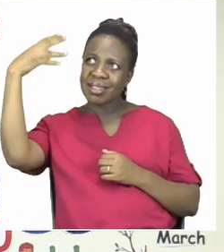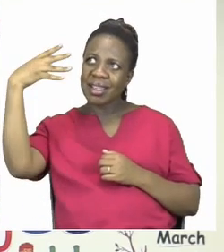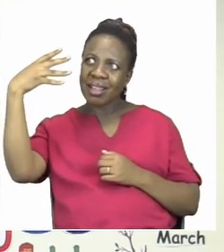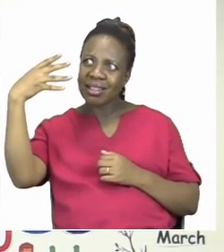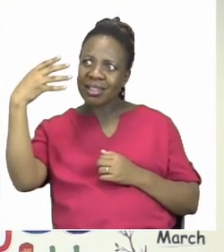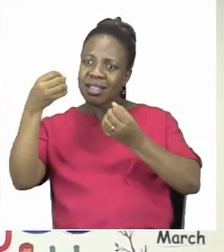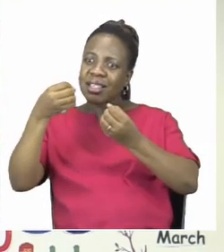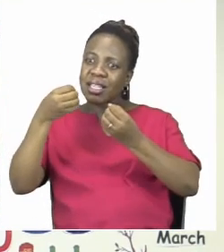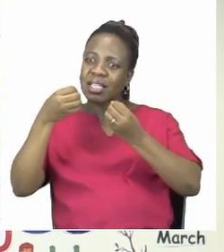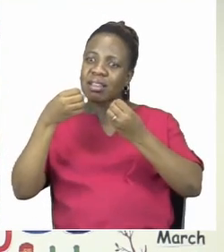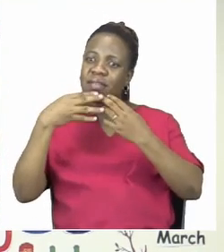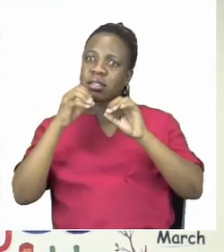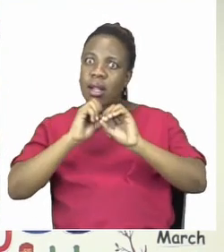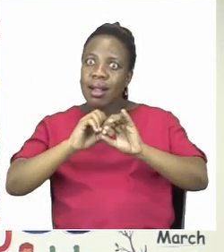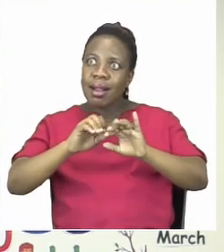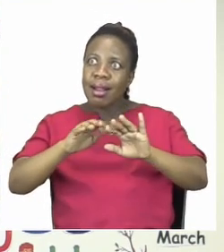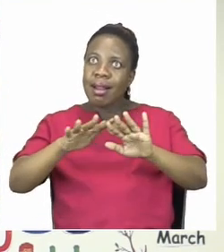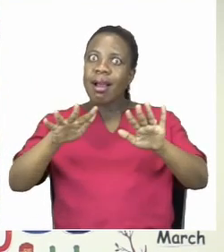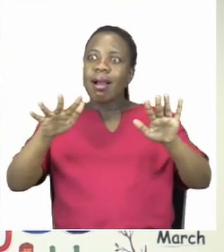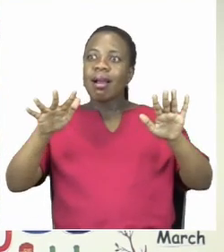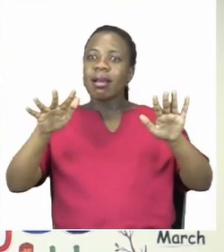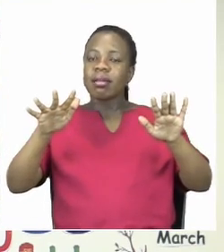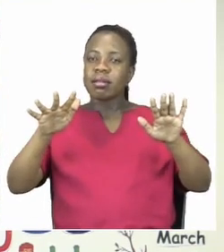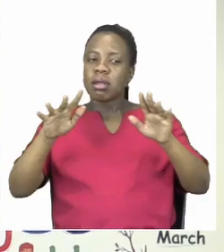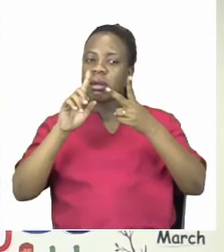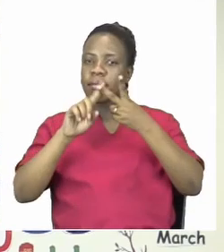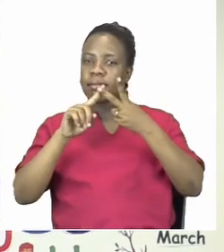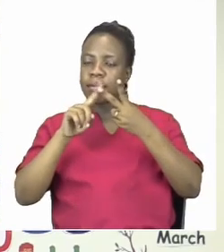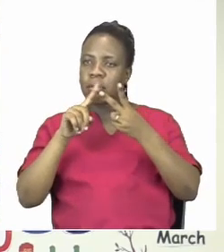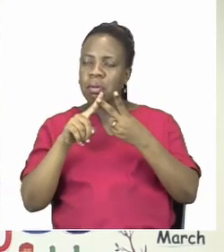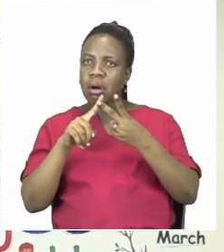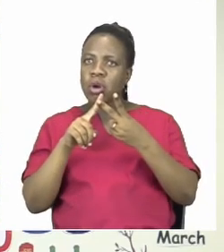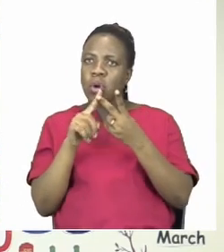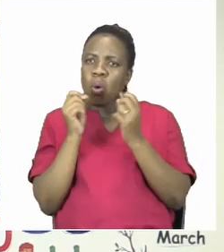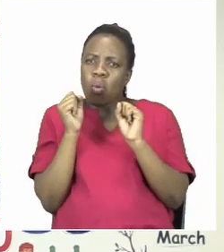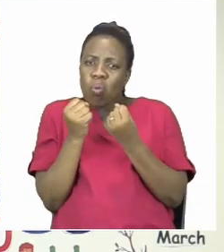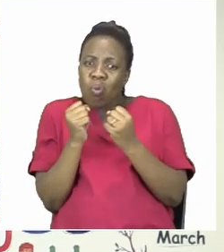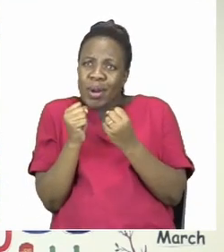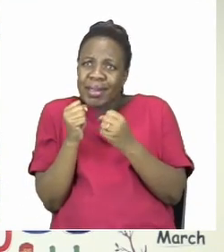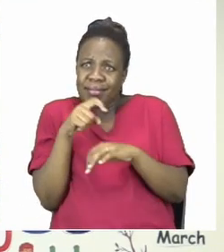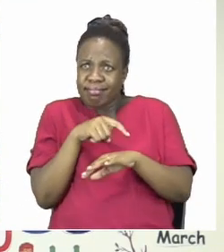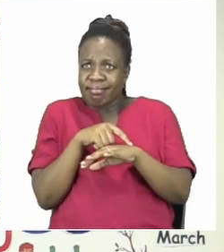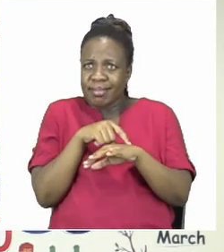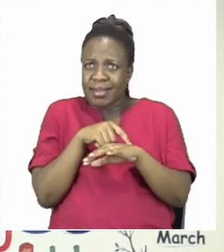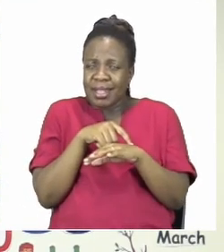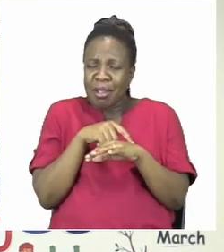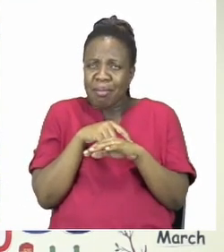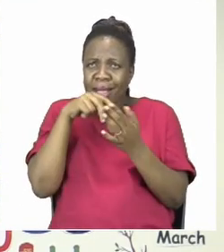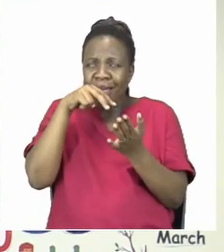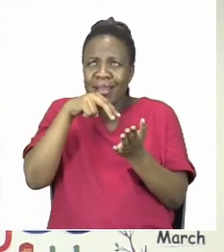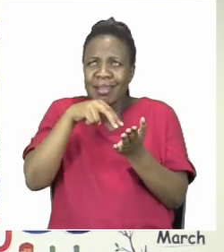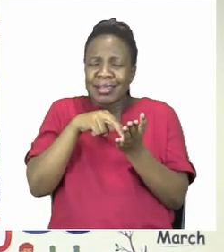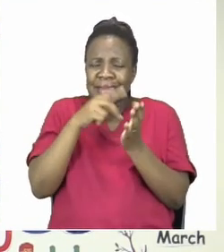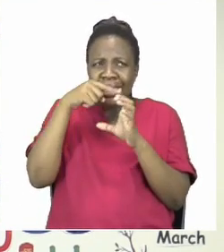heat, especially in the winter when it's so cold. If you stand in the sun, then it makes us nice and warm. Now